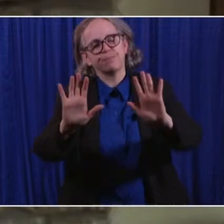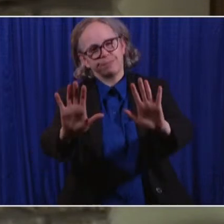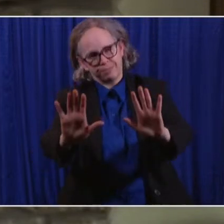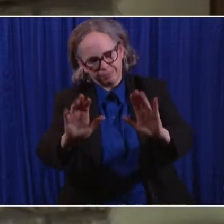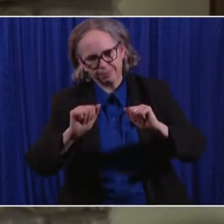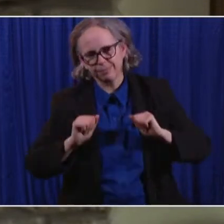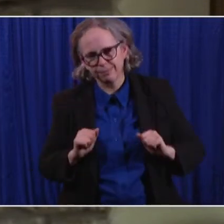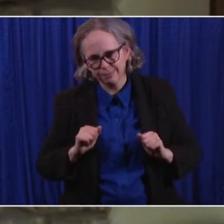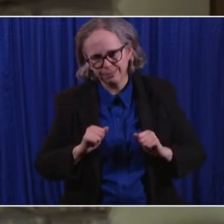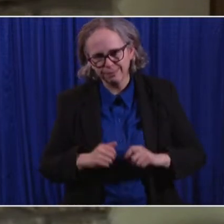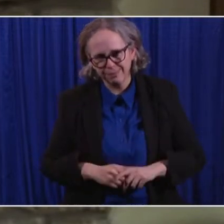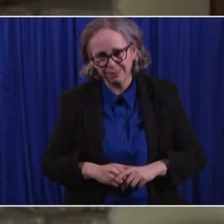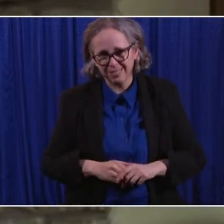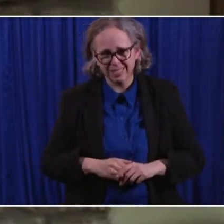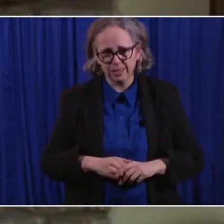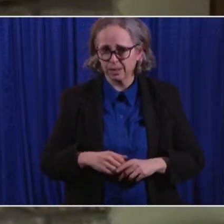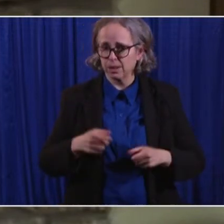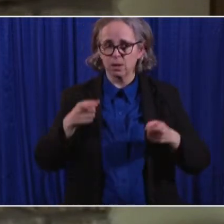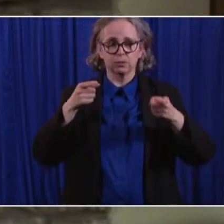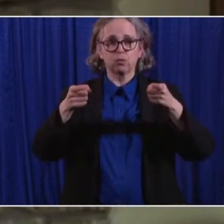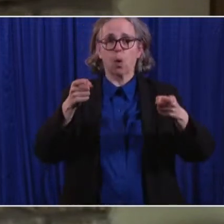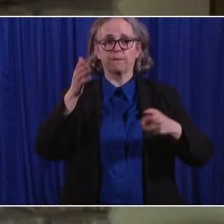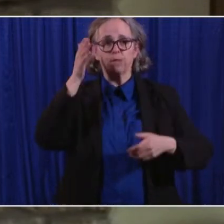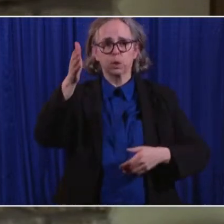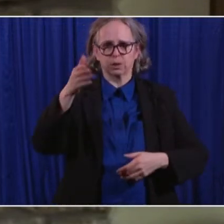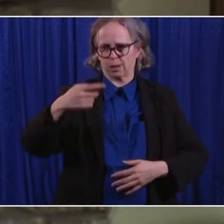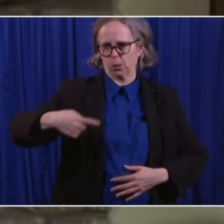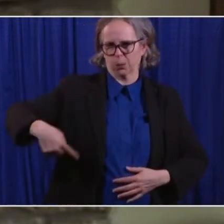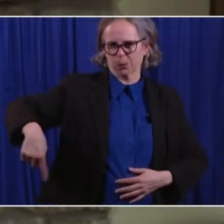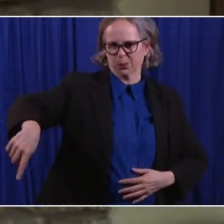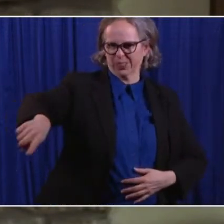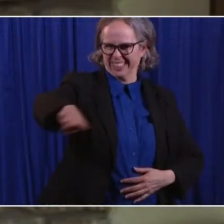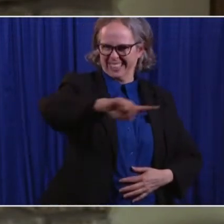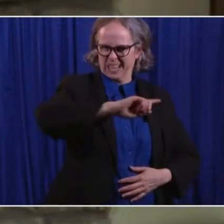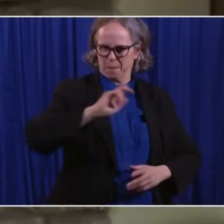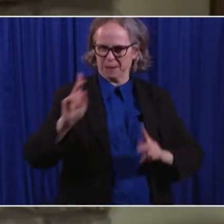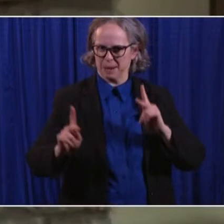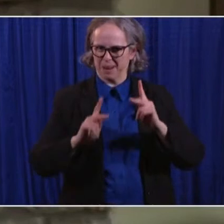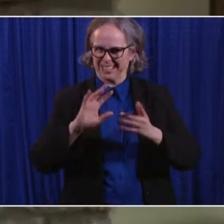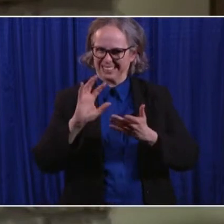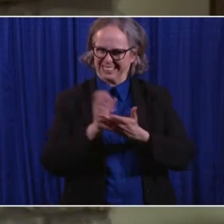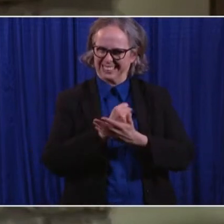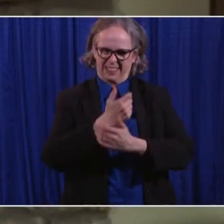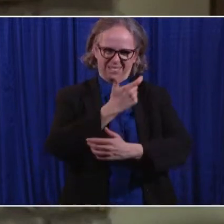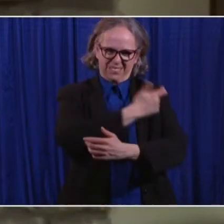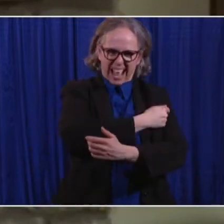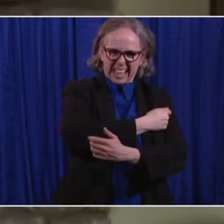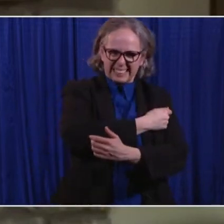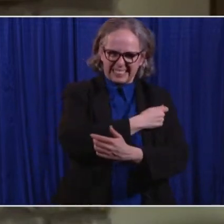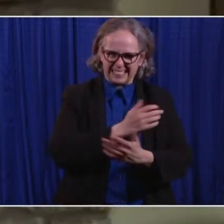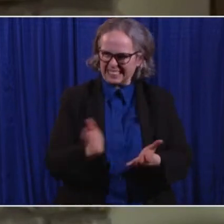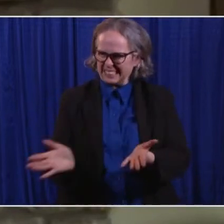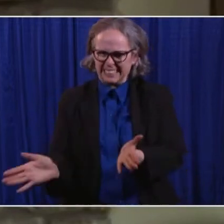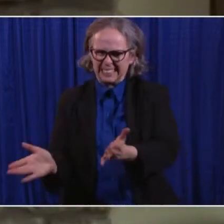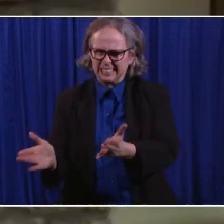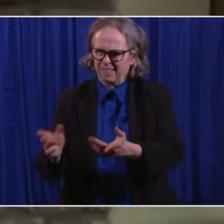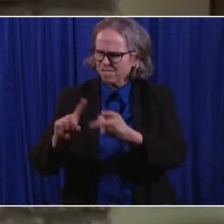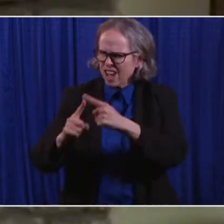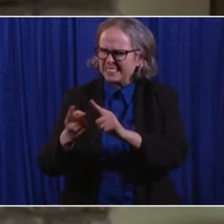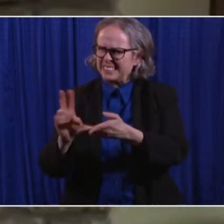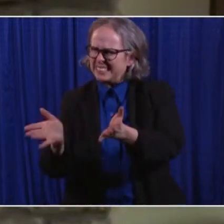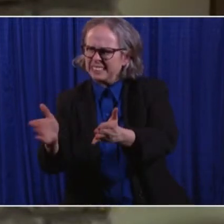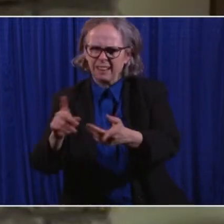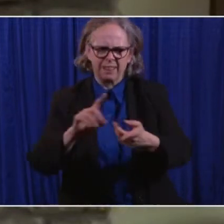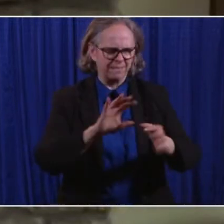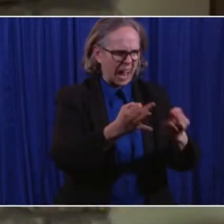future. We're vaccinating people. Encourage anybody who is thinking about getting vaccinated. If they need a ride, give them a ride, whatever they